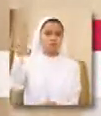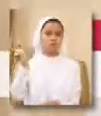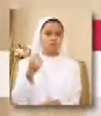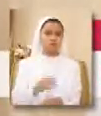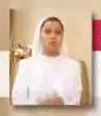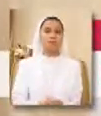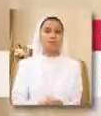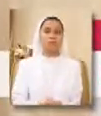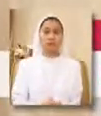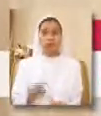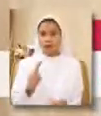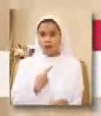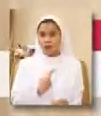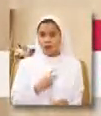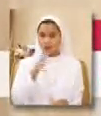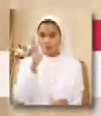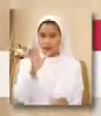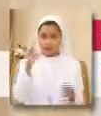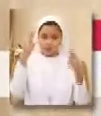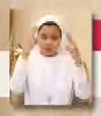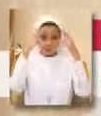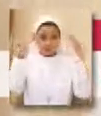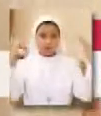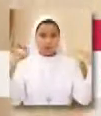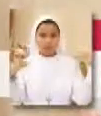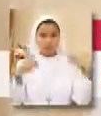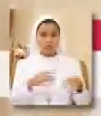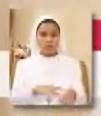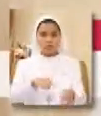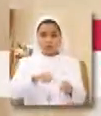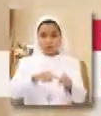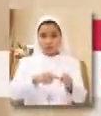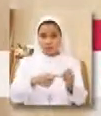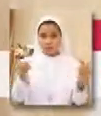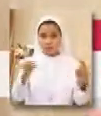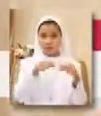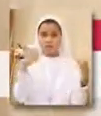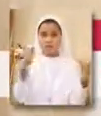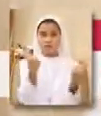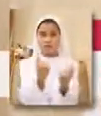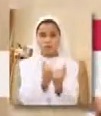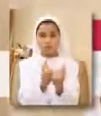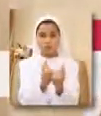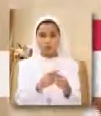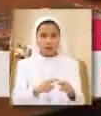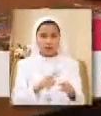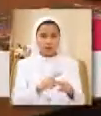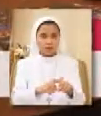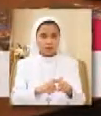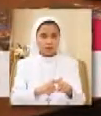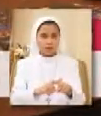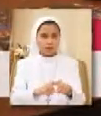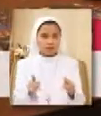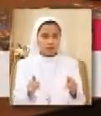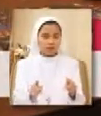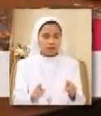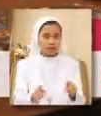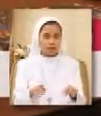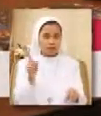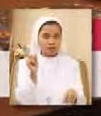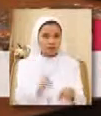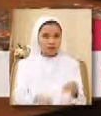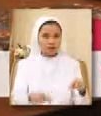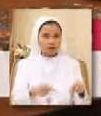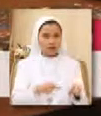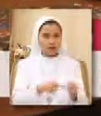Louis probably knows. But there were five sisters and they had started a group, but they couldn't get off the ground.